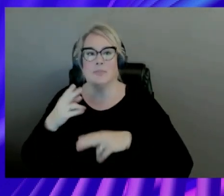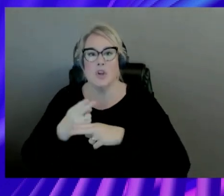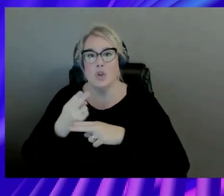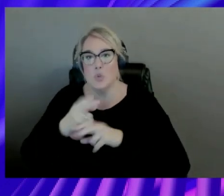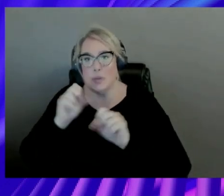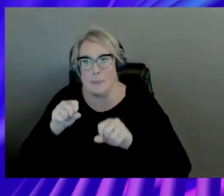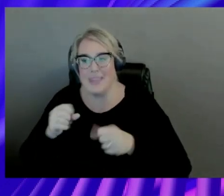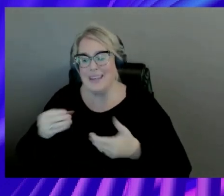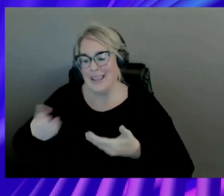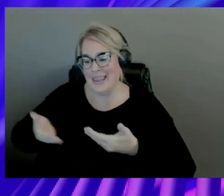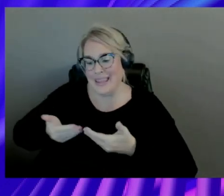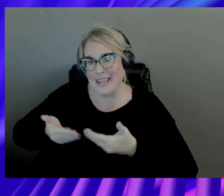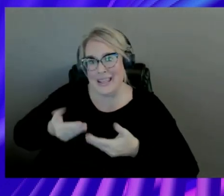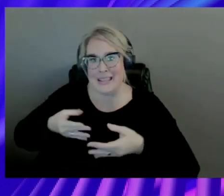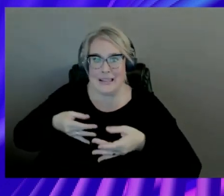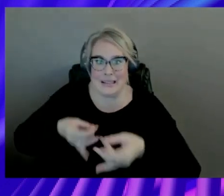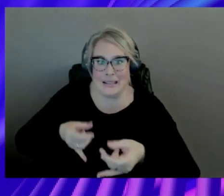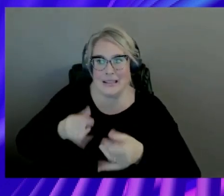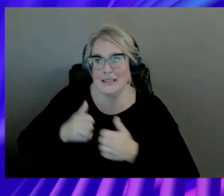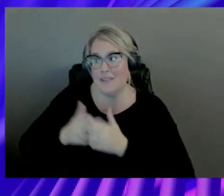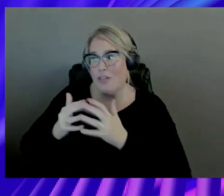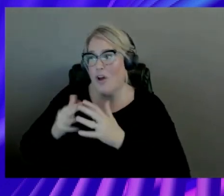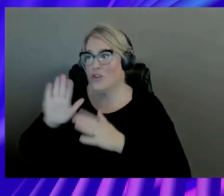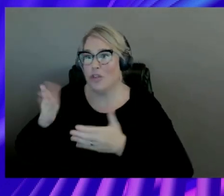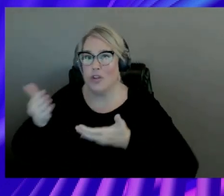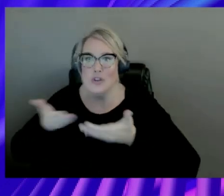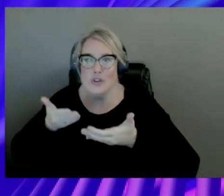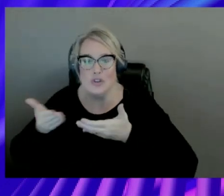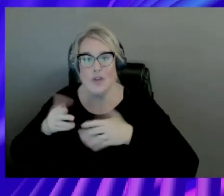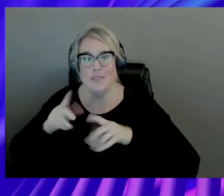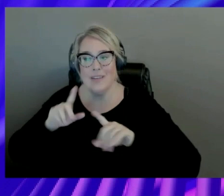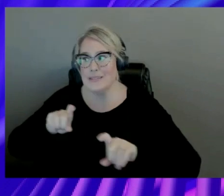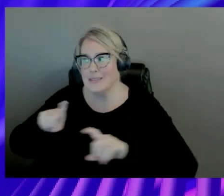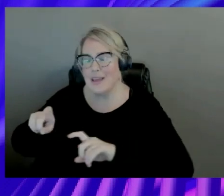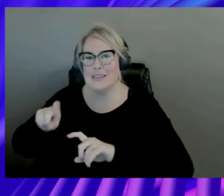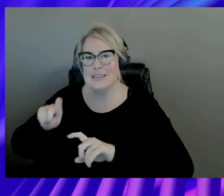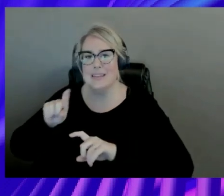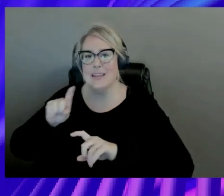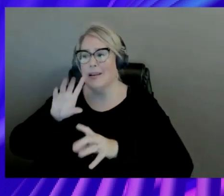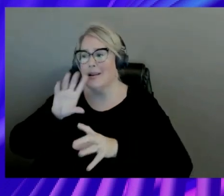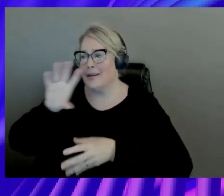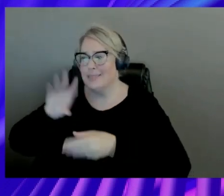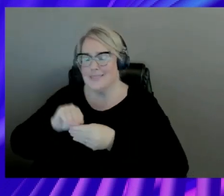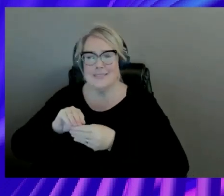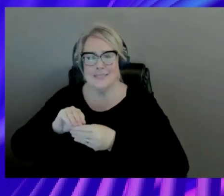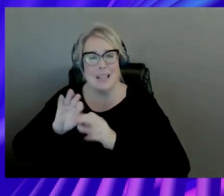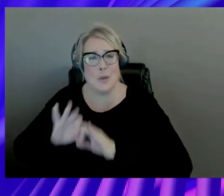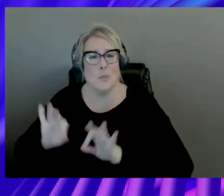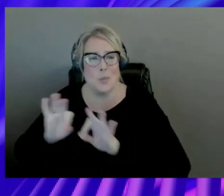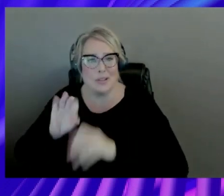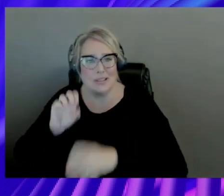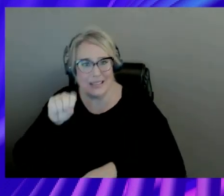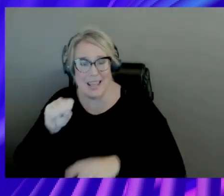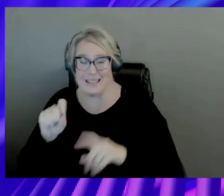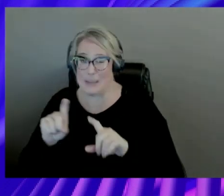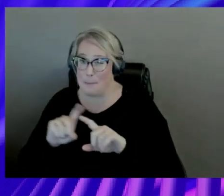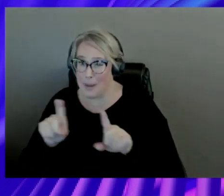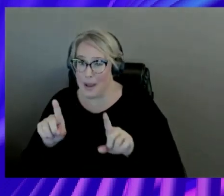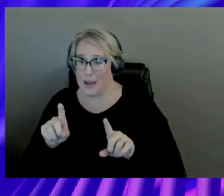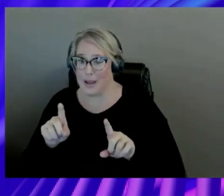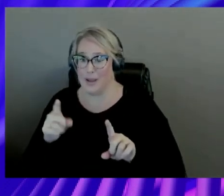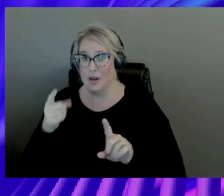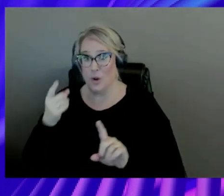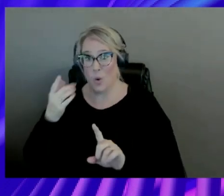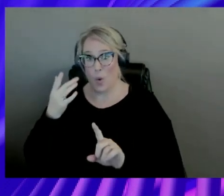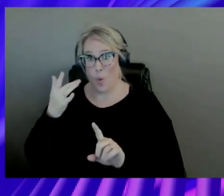of launching a new service or testing things out, those are very important characteristics. But the reason why they trust them